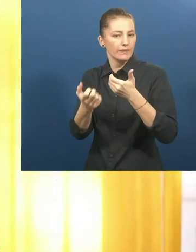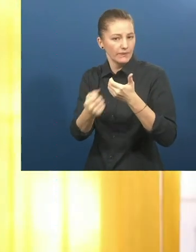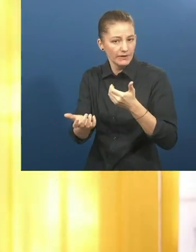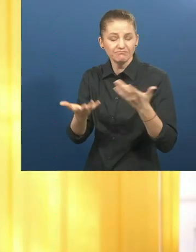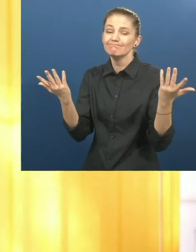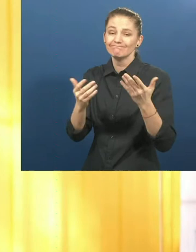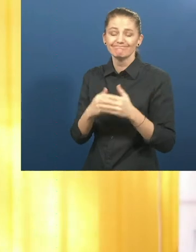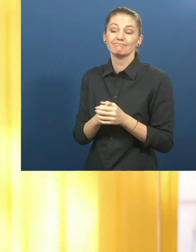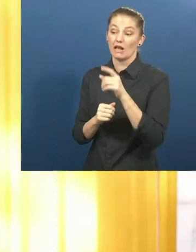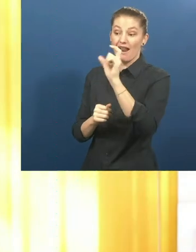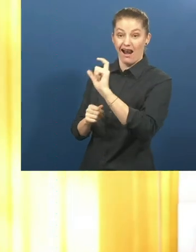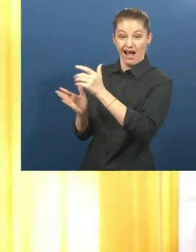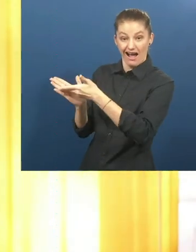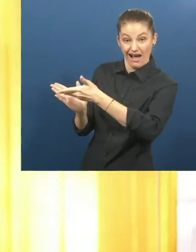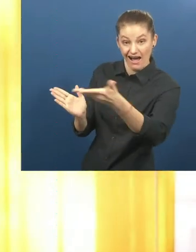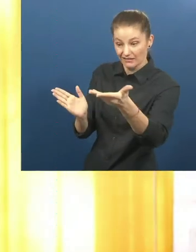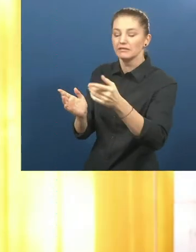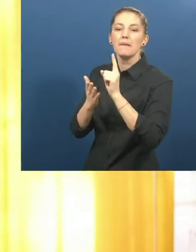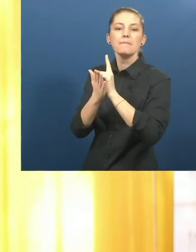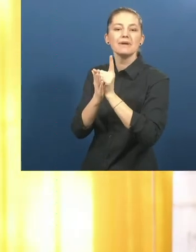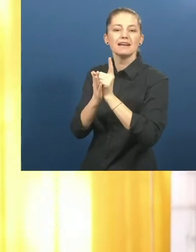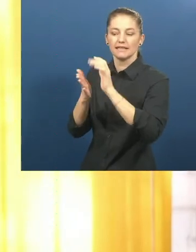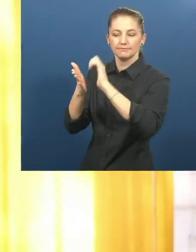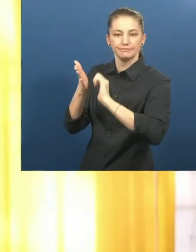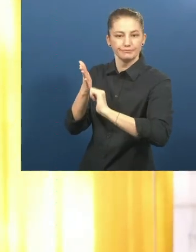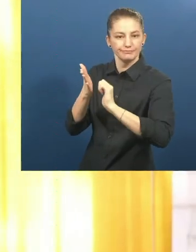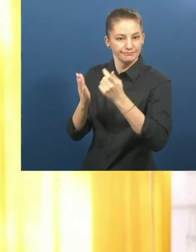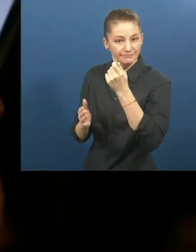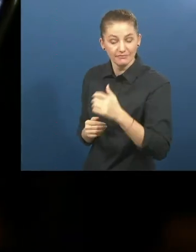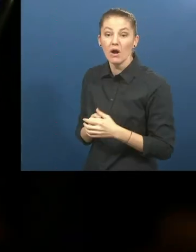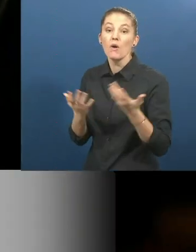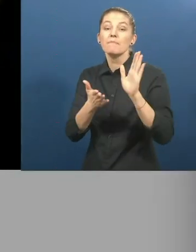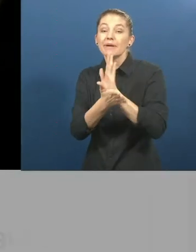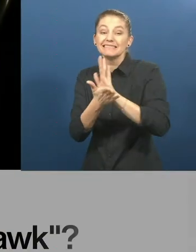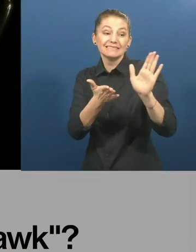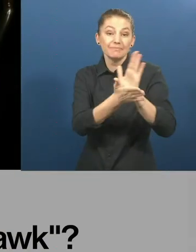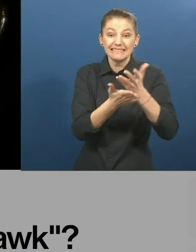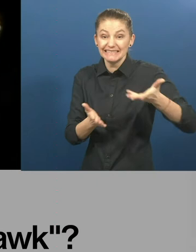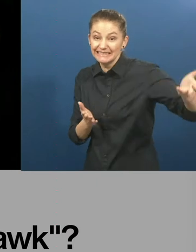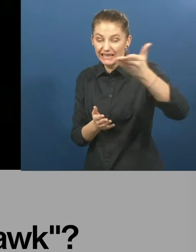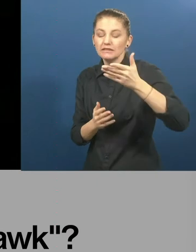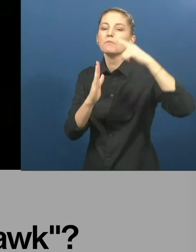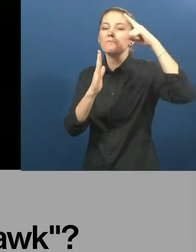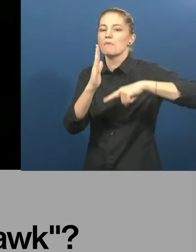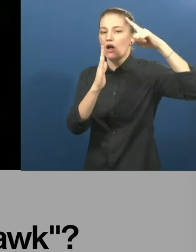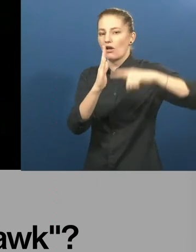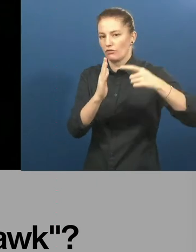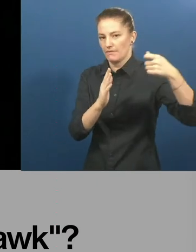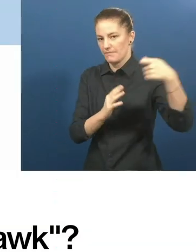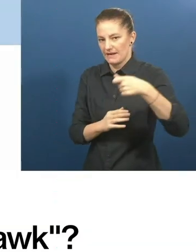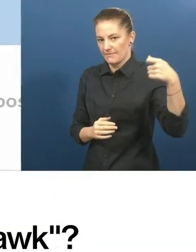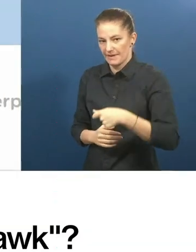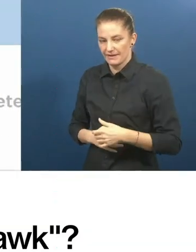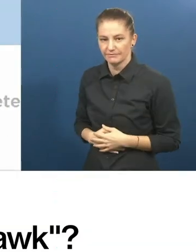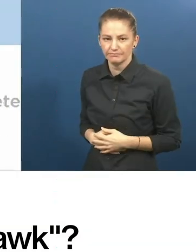B2B. And for B2B market, we charge per month subscription. What is next for DeafTawk?